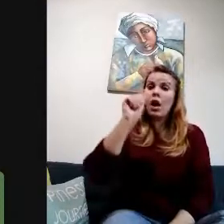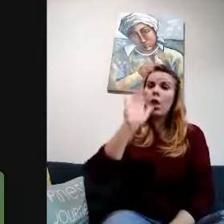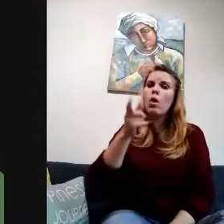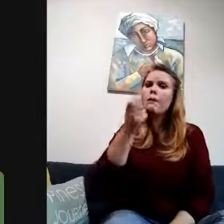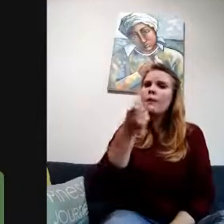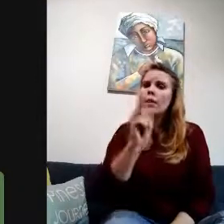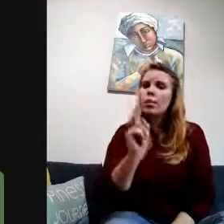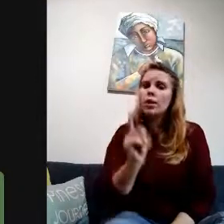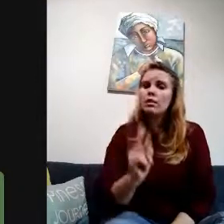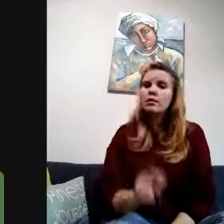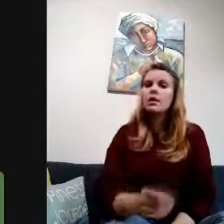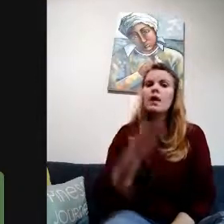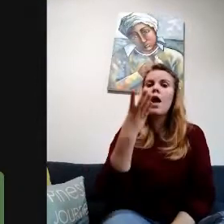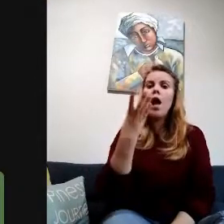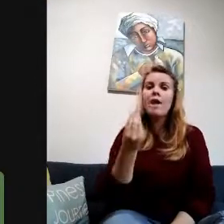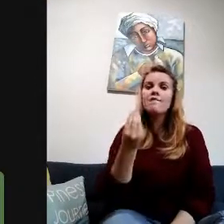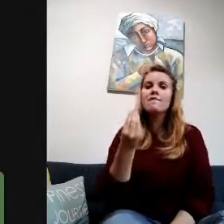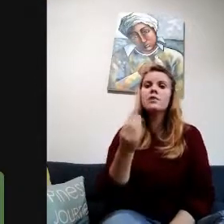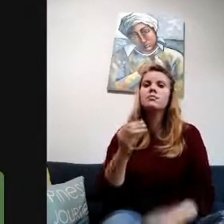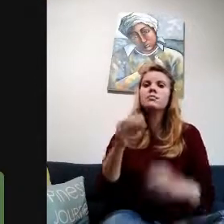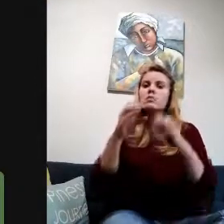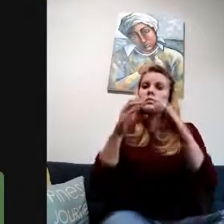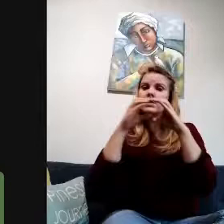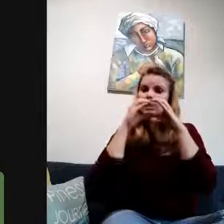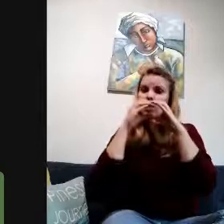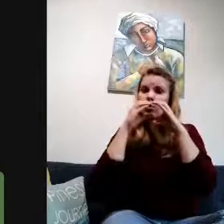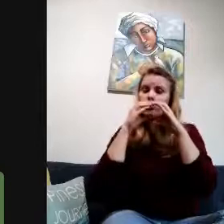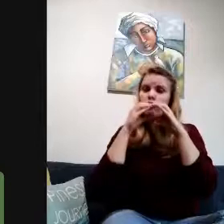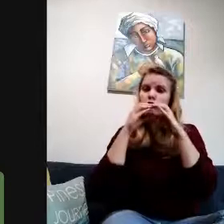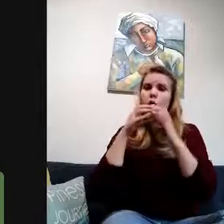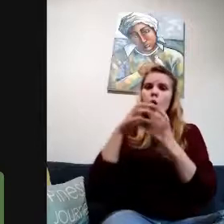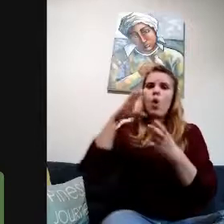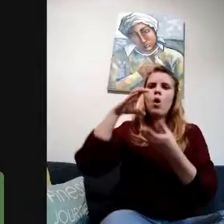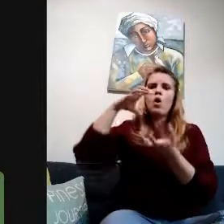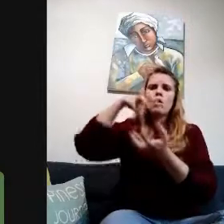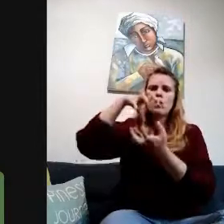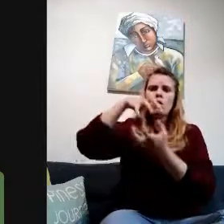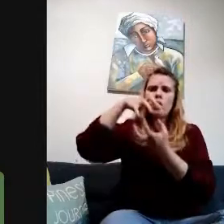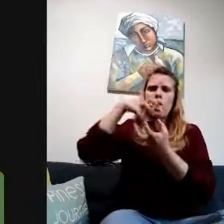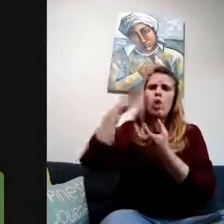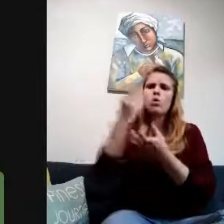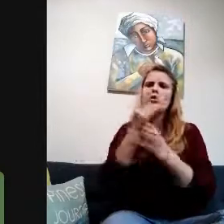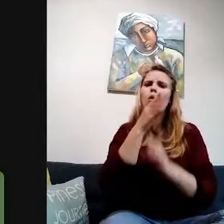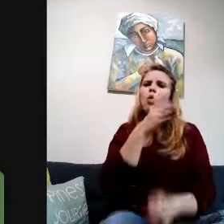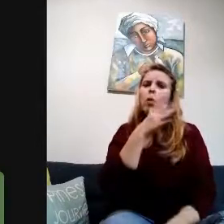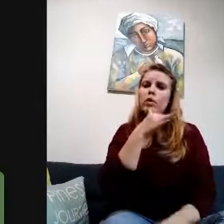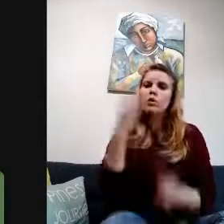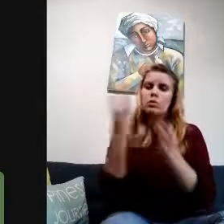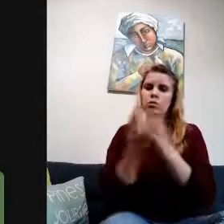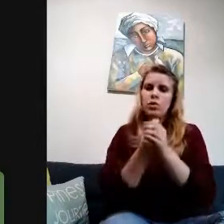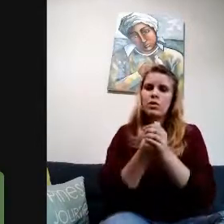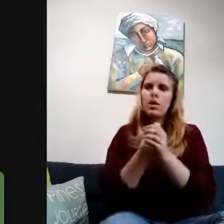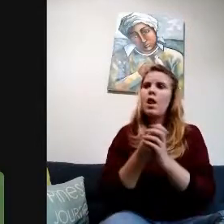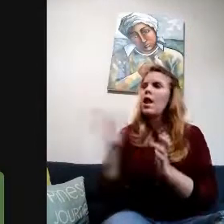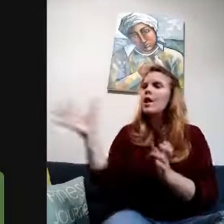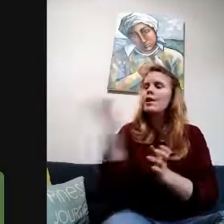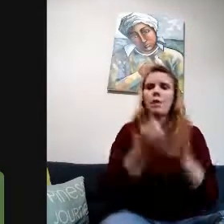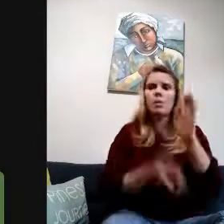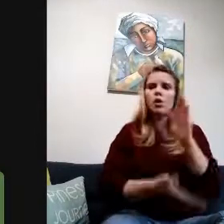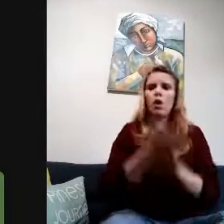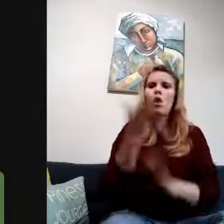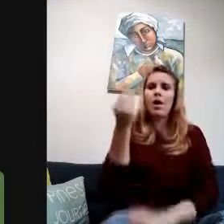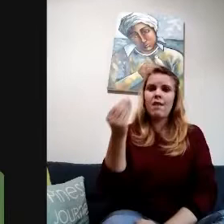be a sandwich or a roll with water, which will be part of a grab and go that SADGA will cover. And